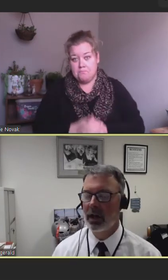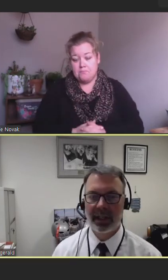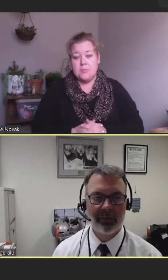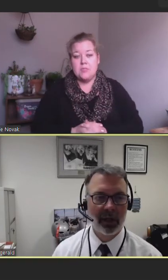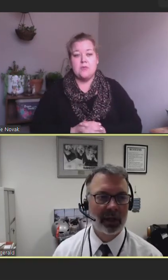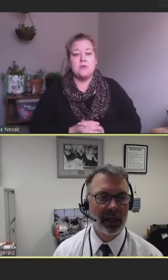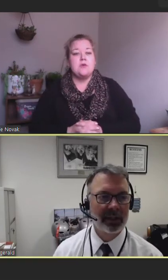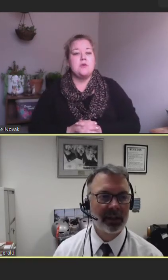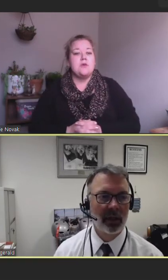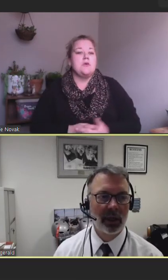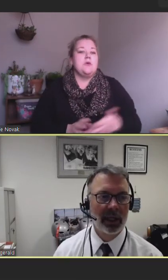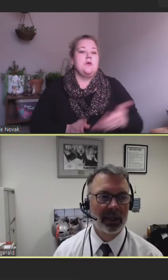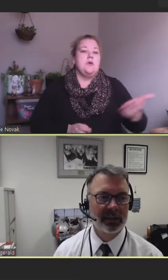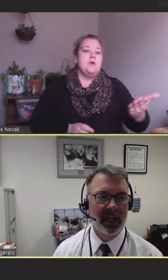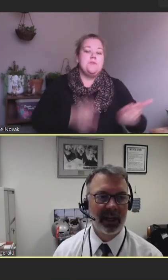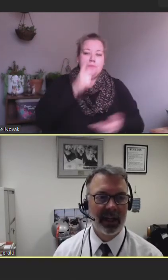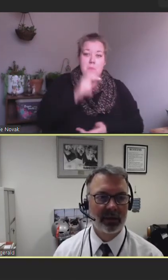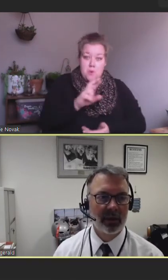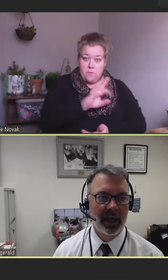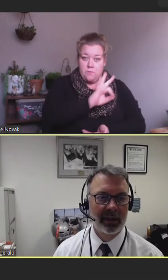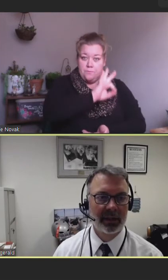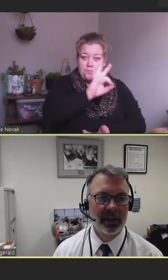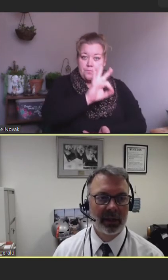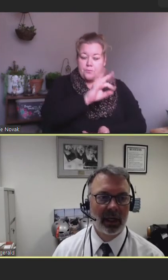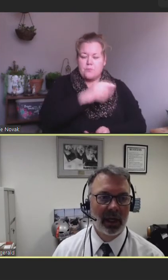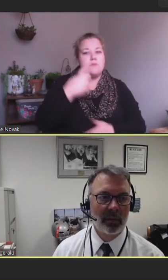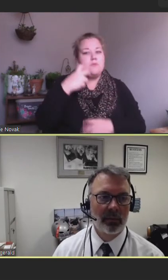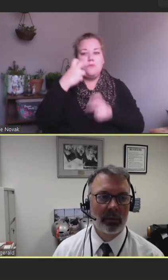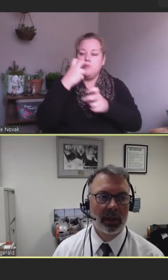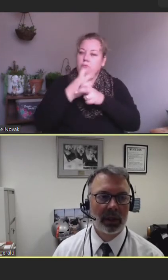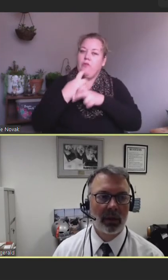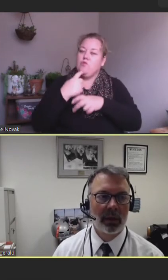It's hard to give an exact answer to that.